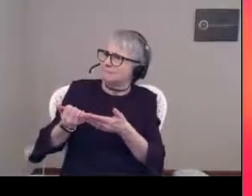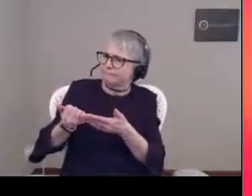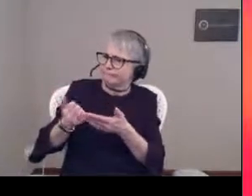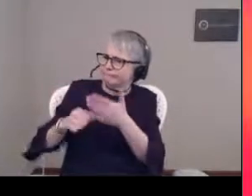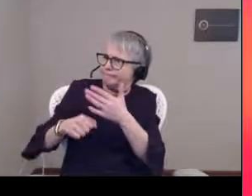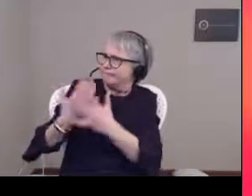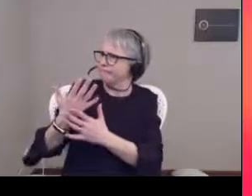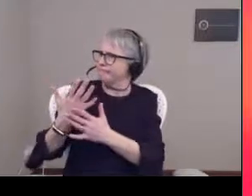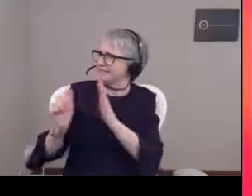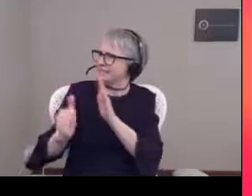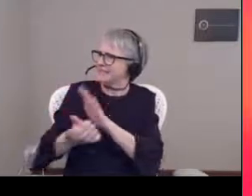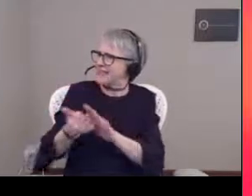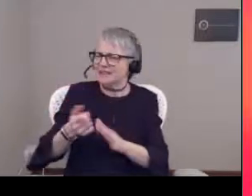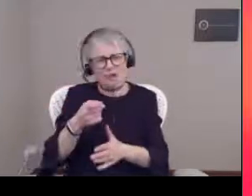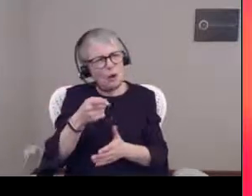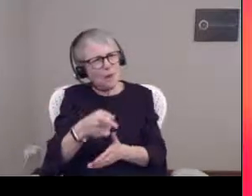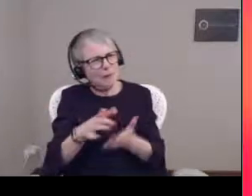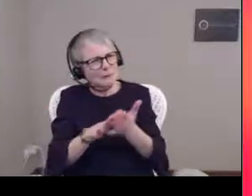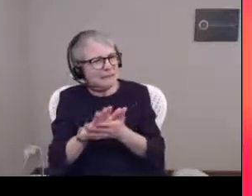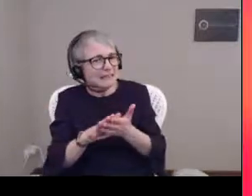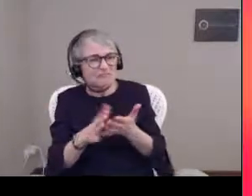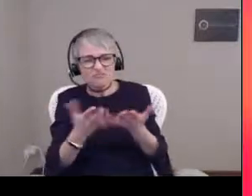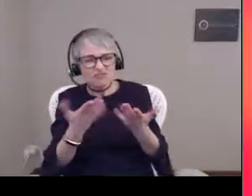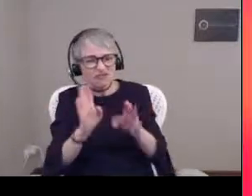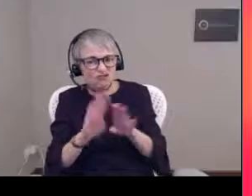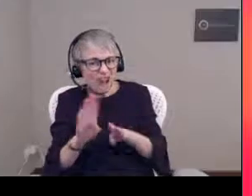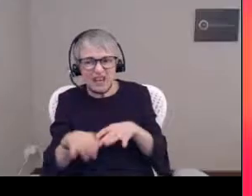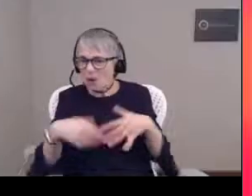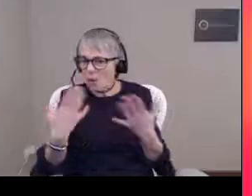whether there's any training that's offered internally.